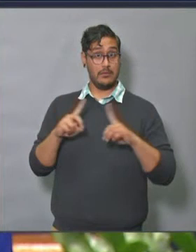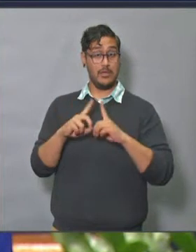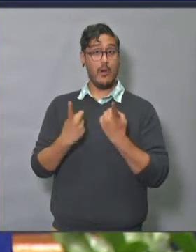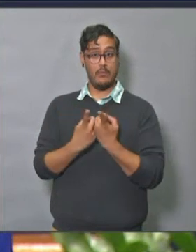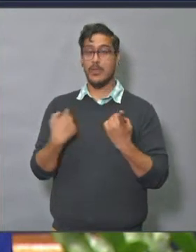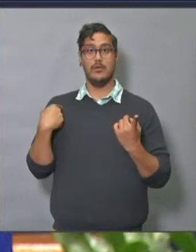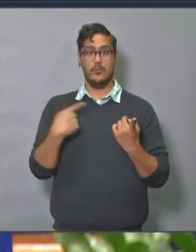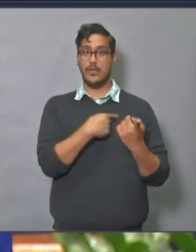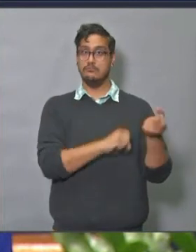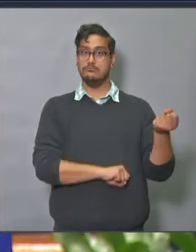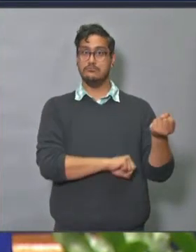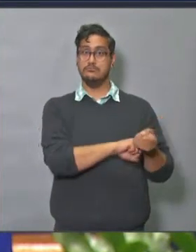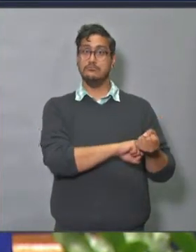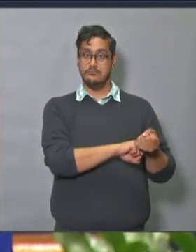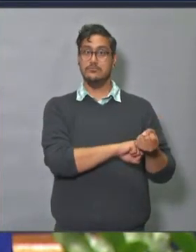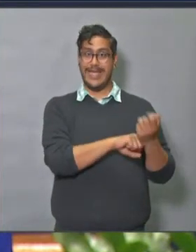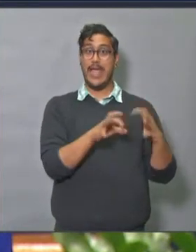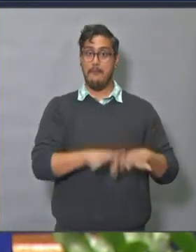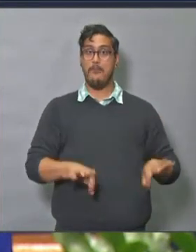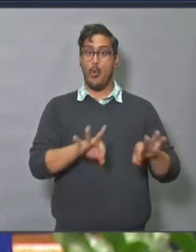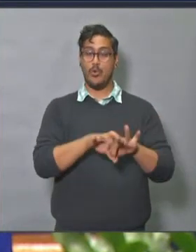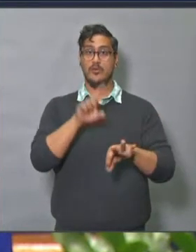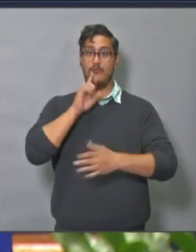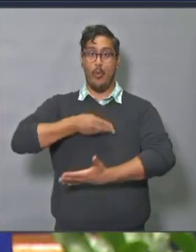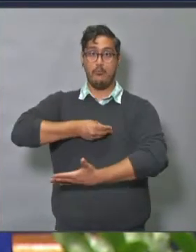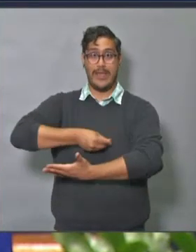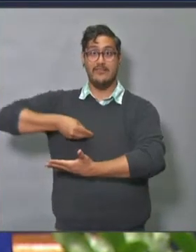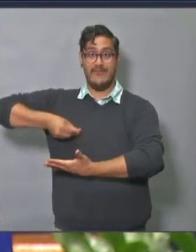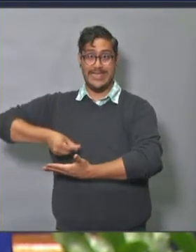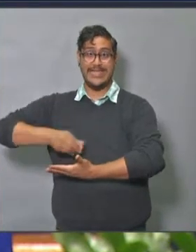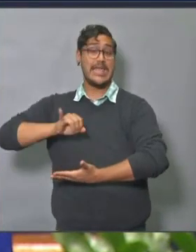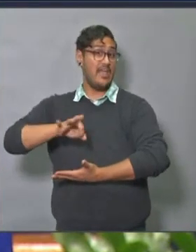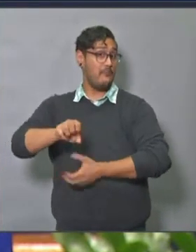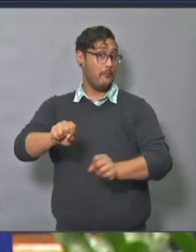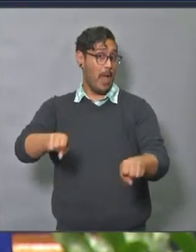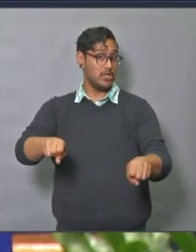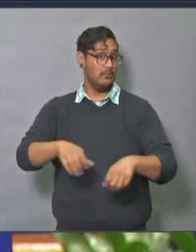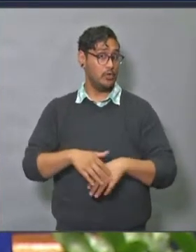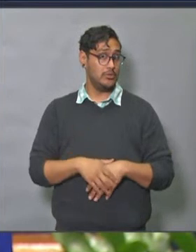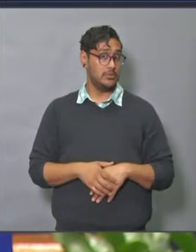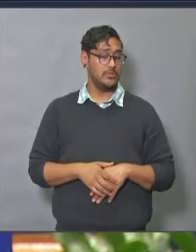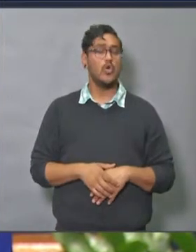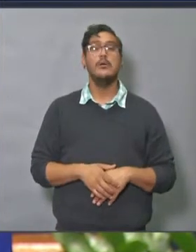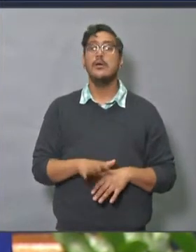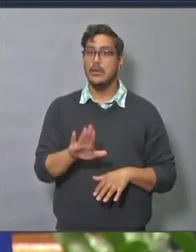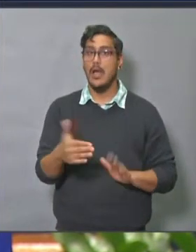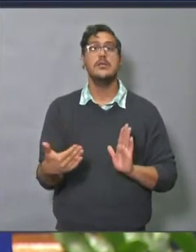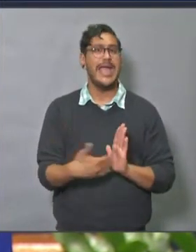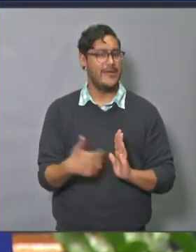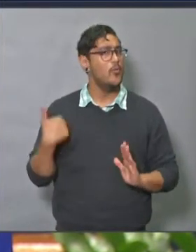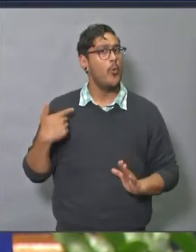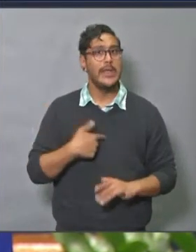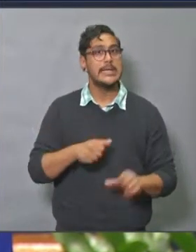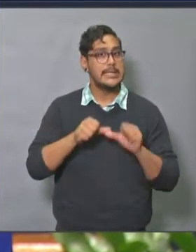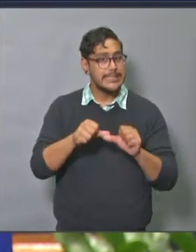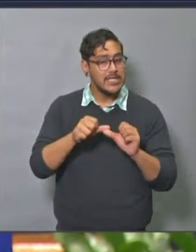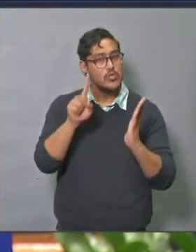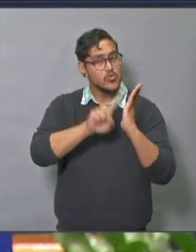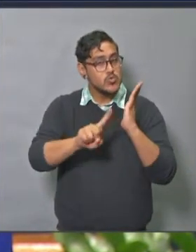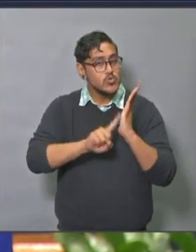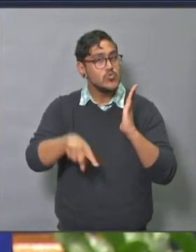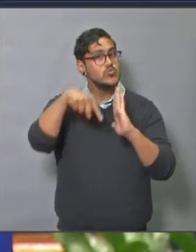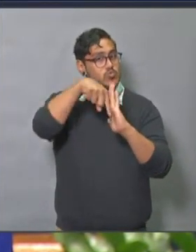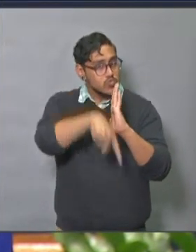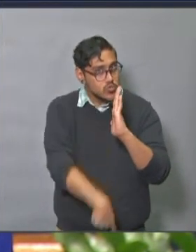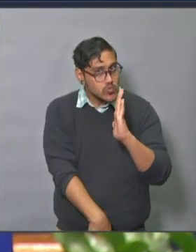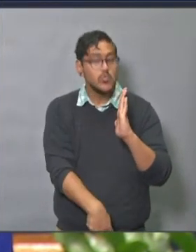stand firmly behind the importance of breastfeeding where it's possible. So we'll take a look at this and we'll come back